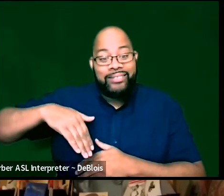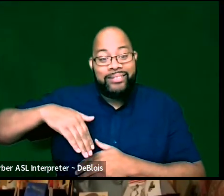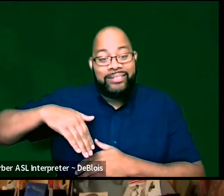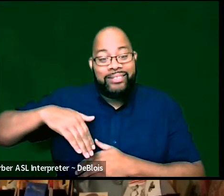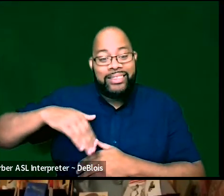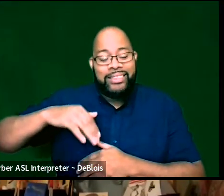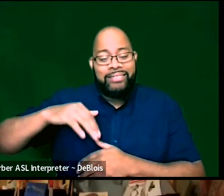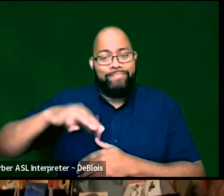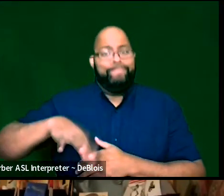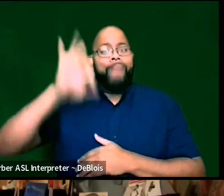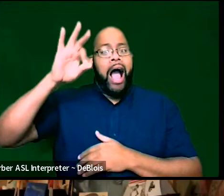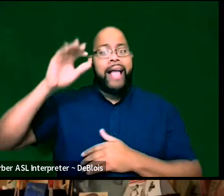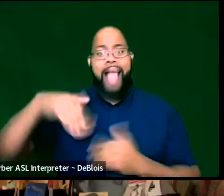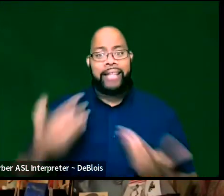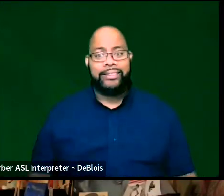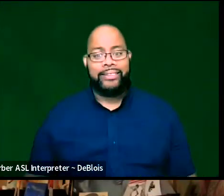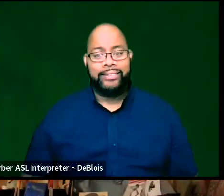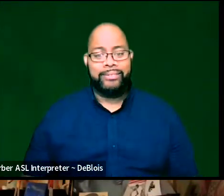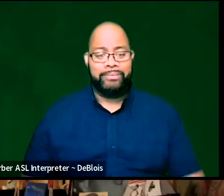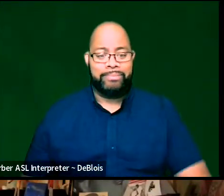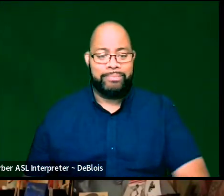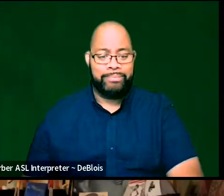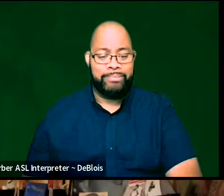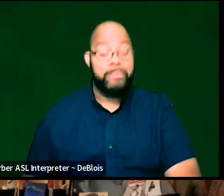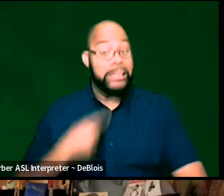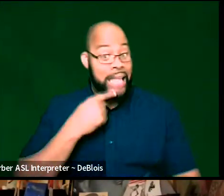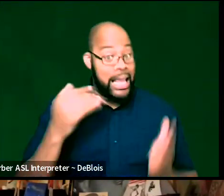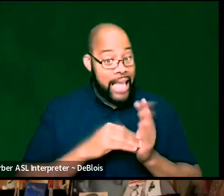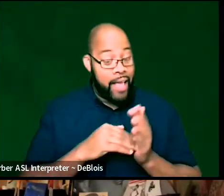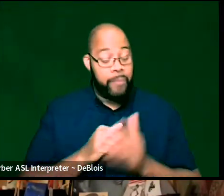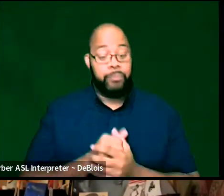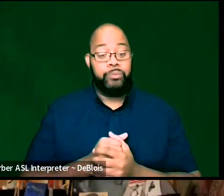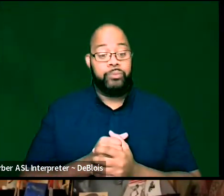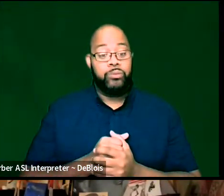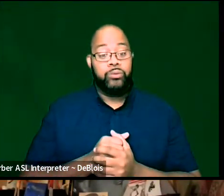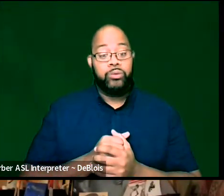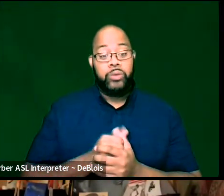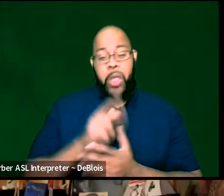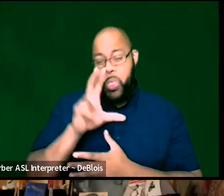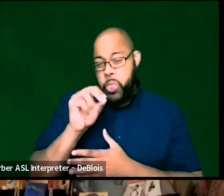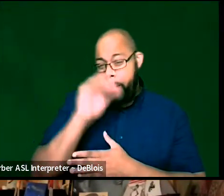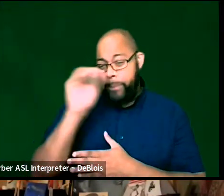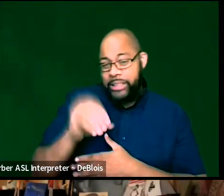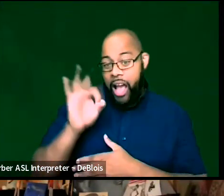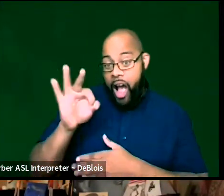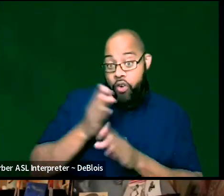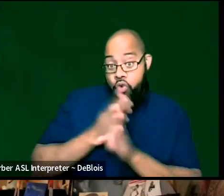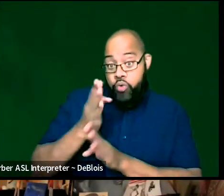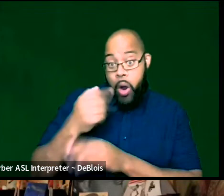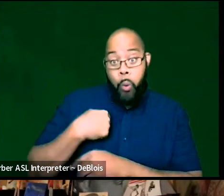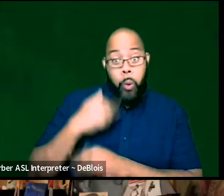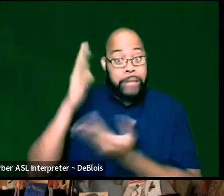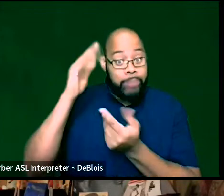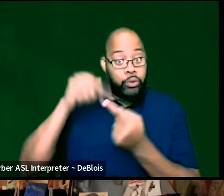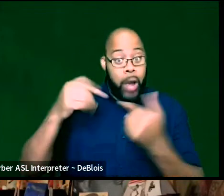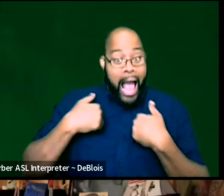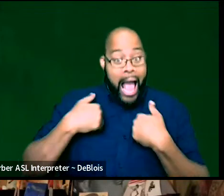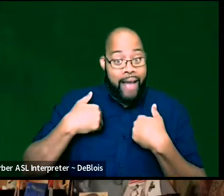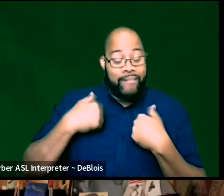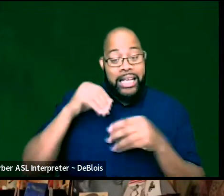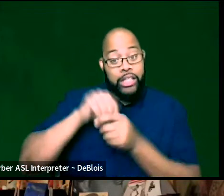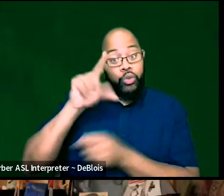been invented yet. Let me say that again. So 30% of the careers that we're expecting to have